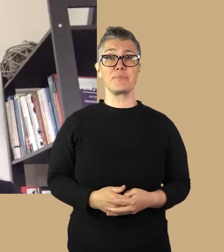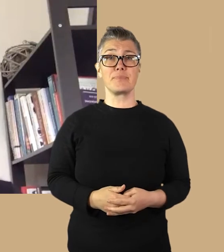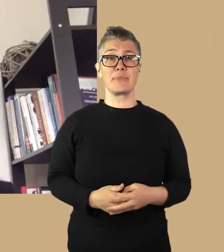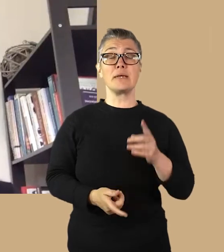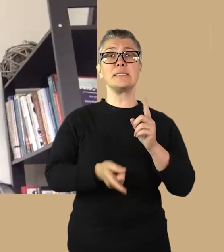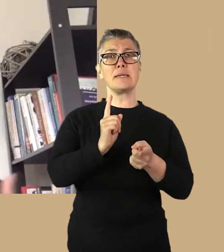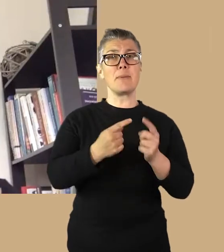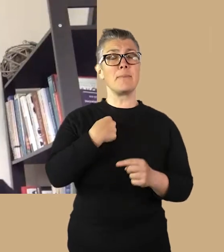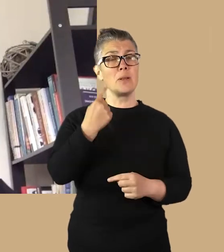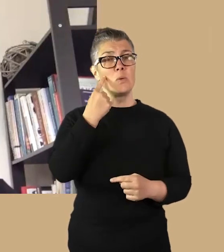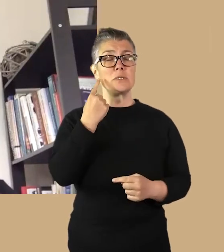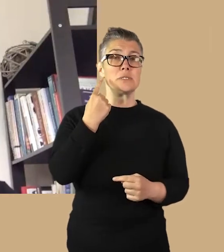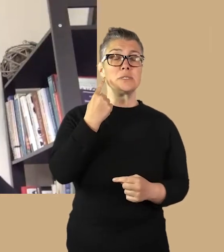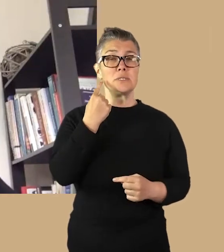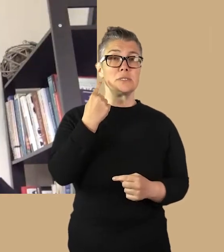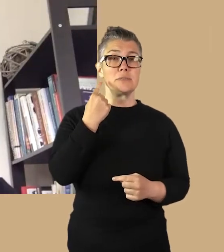sometimes think that had I,